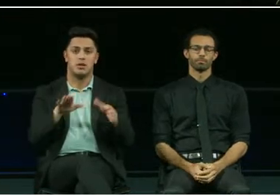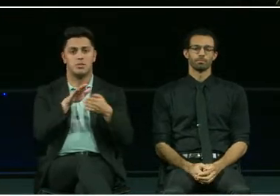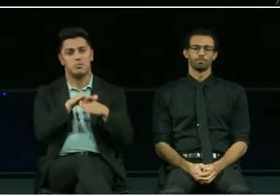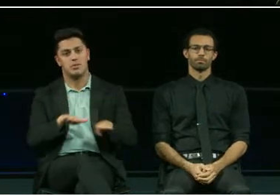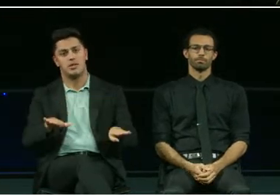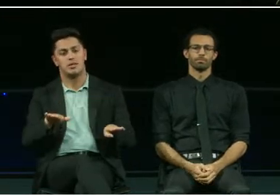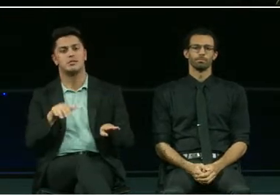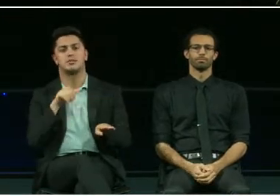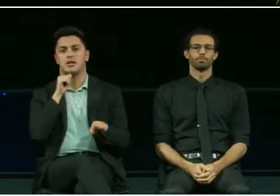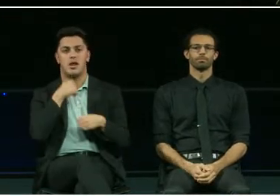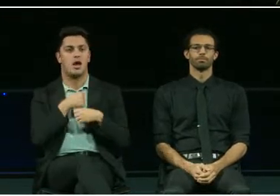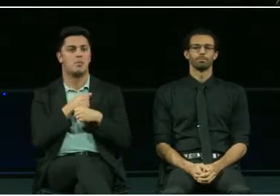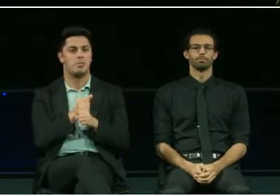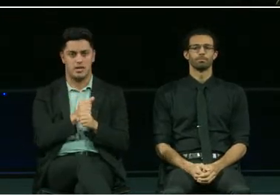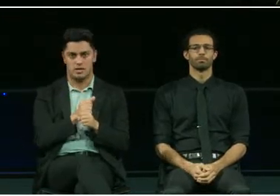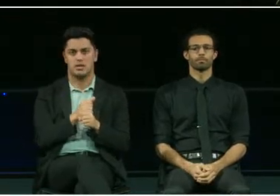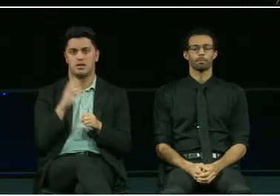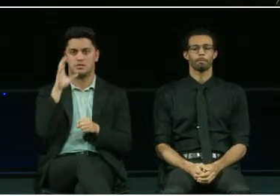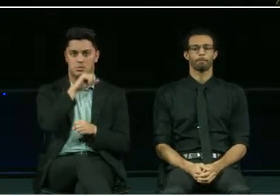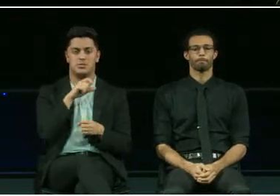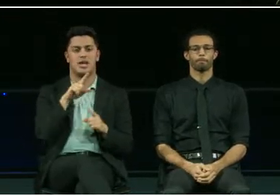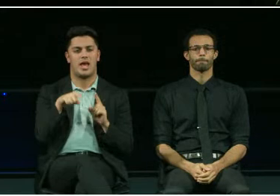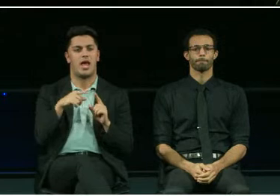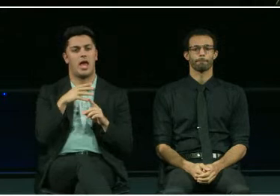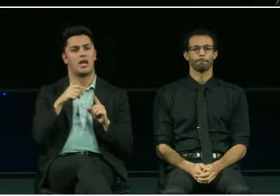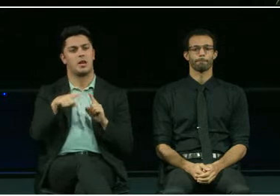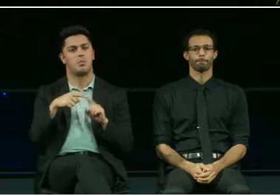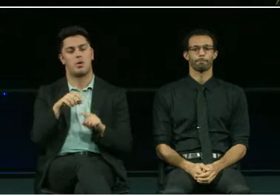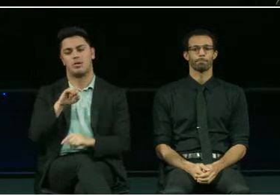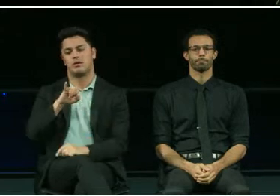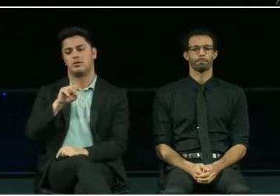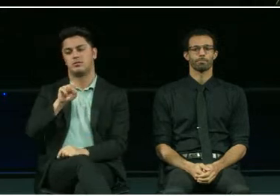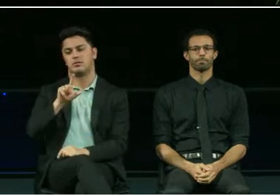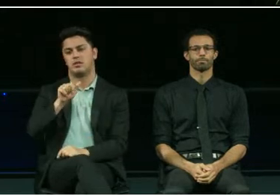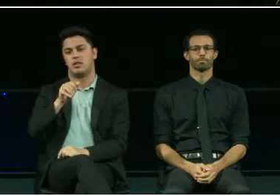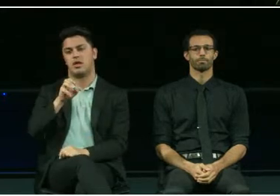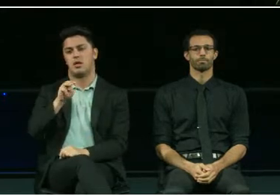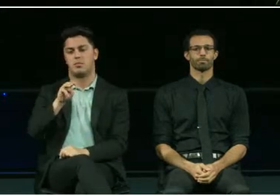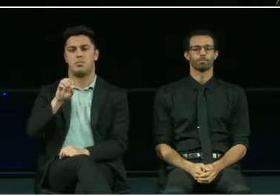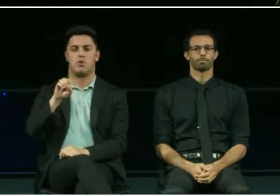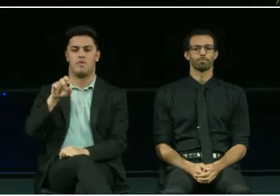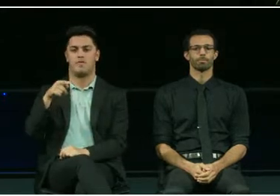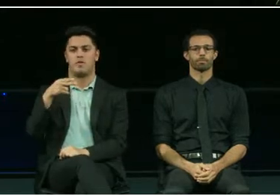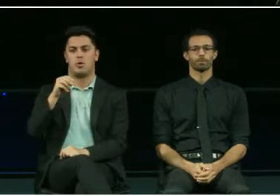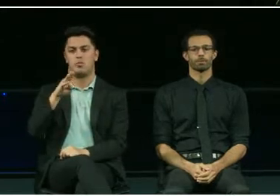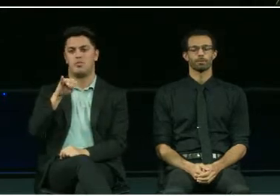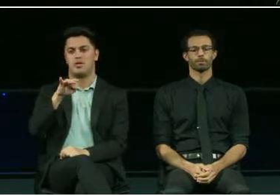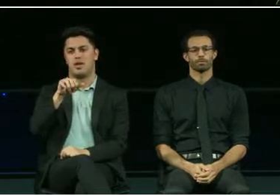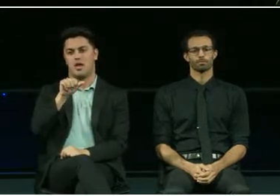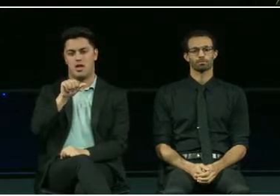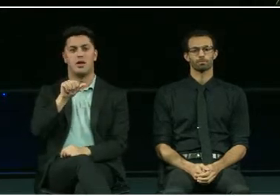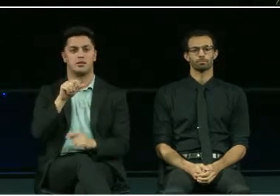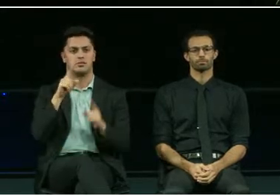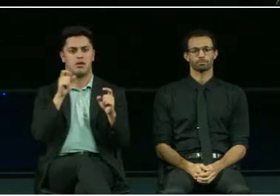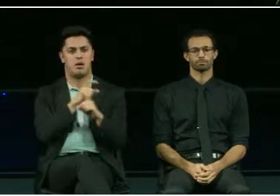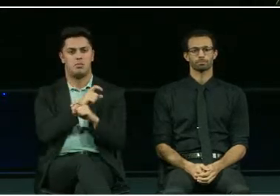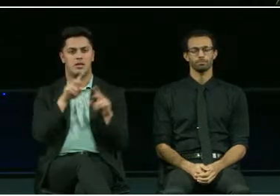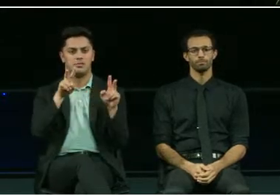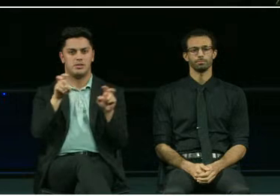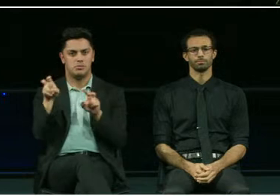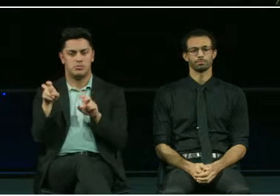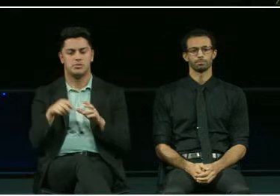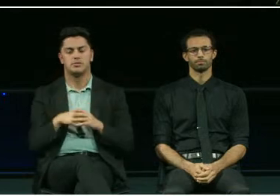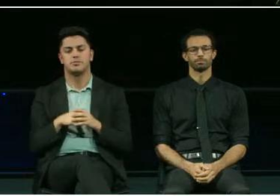and certainly about Islamophobia. Very, very intricate, complex subjects. And